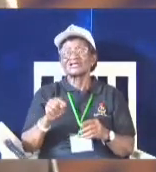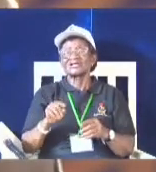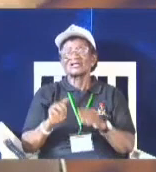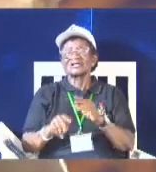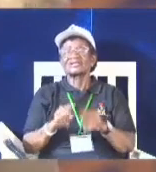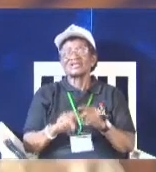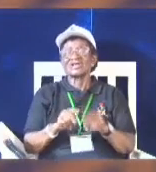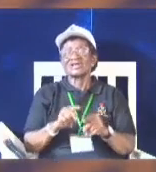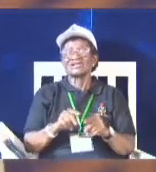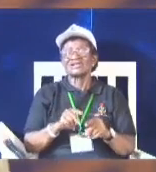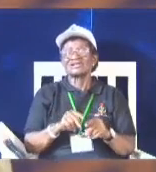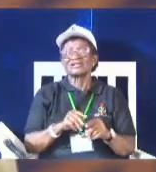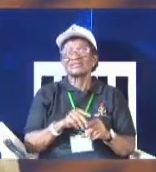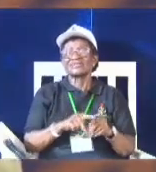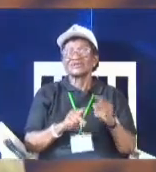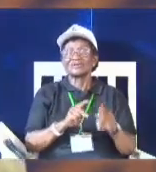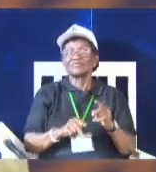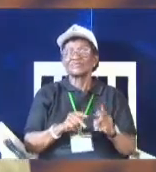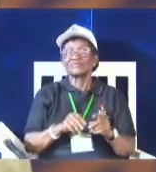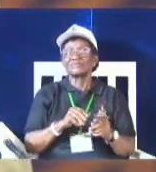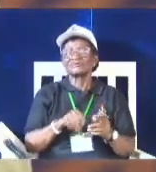is why when it is